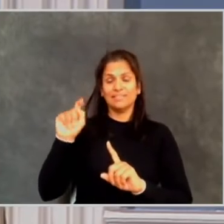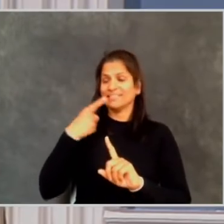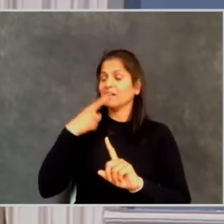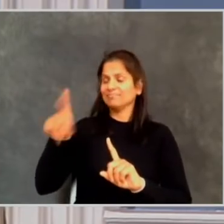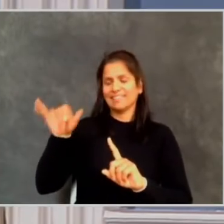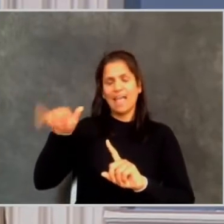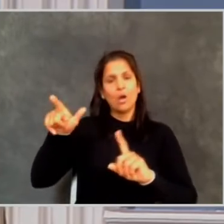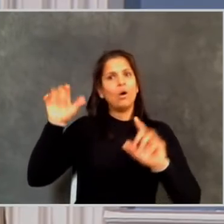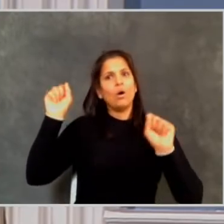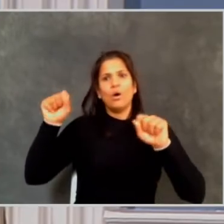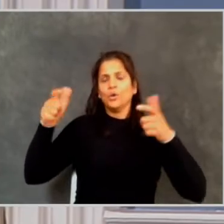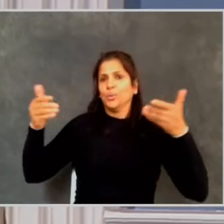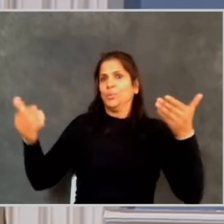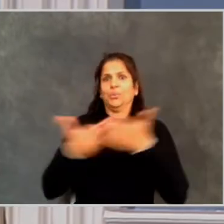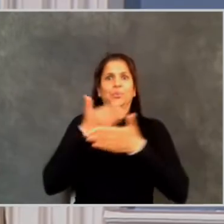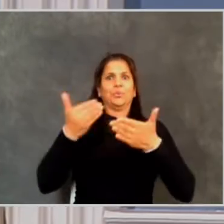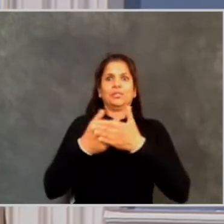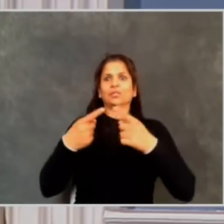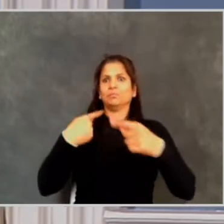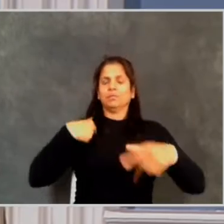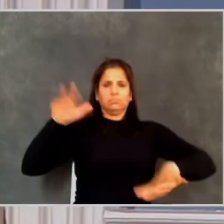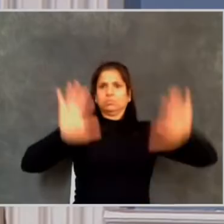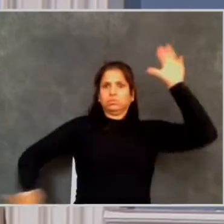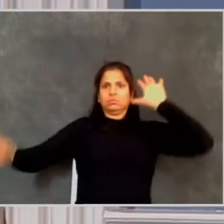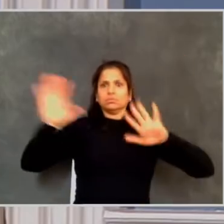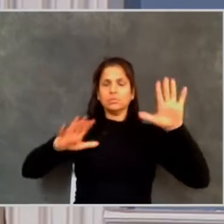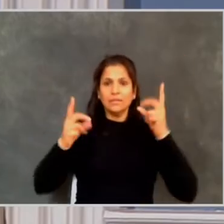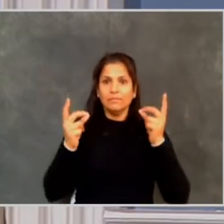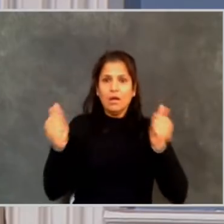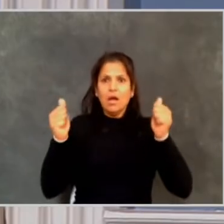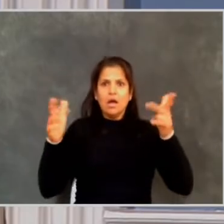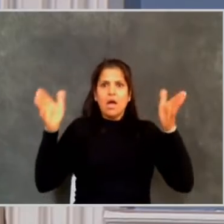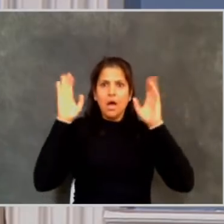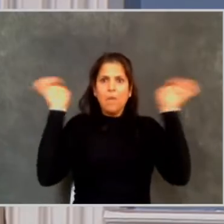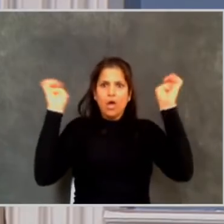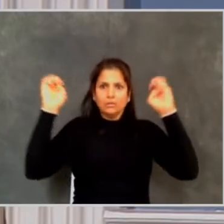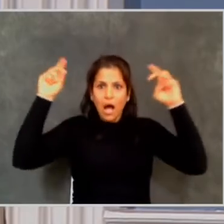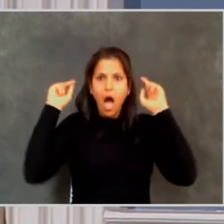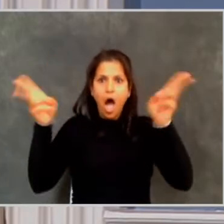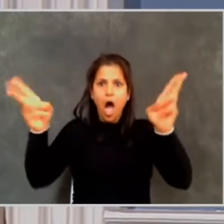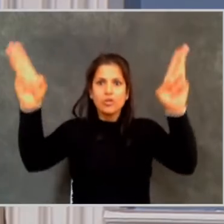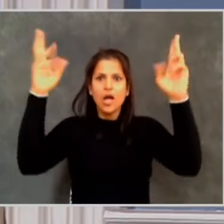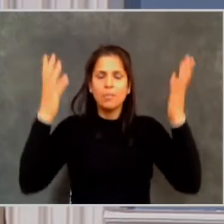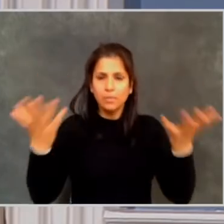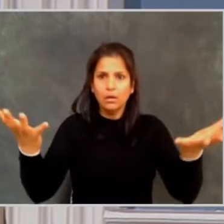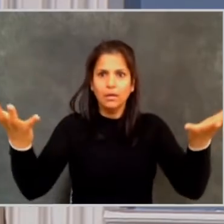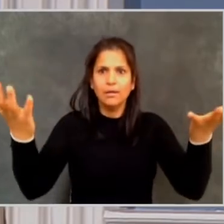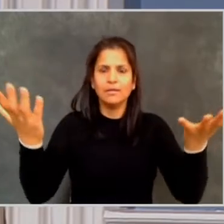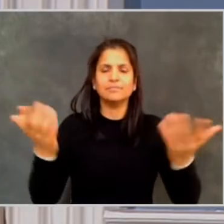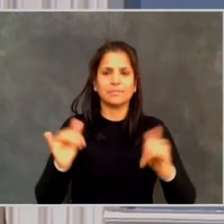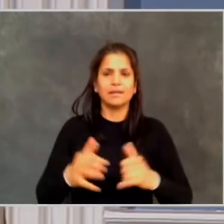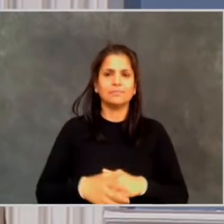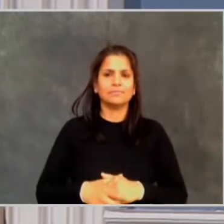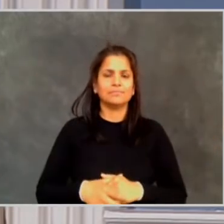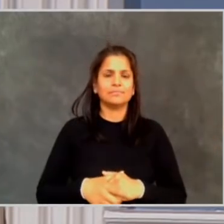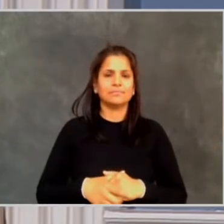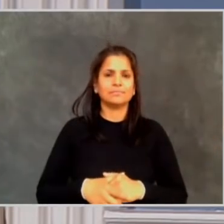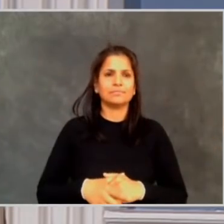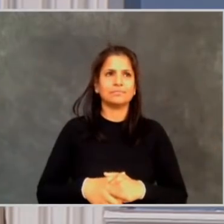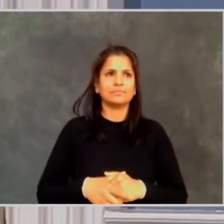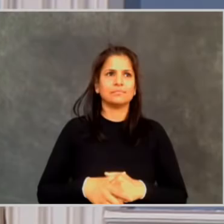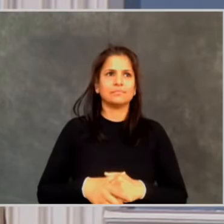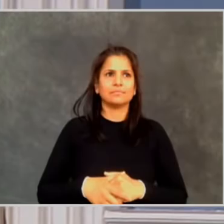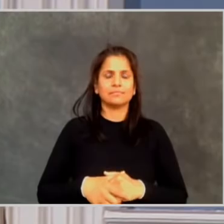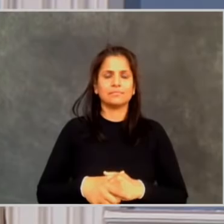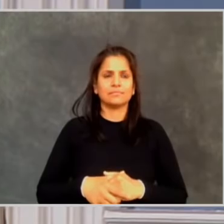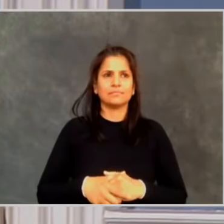approached the regional health information networks and tapped into them. There are some networks where that was